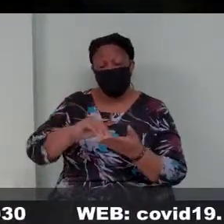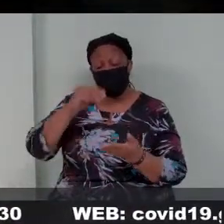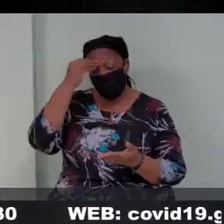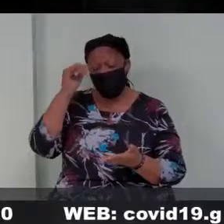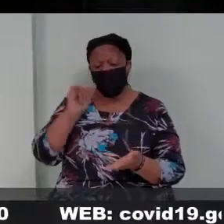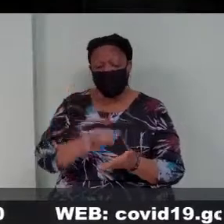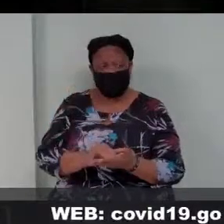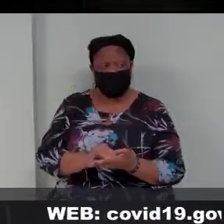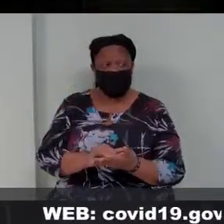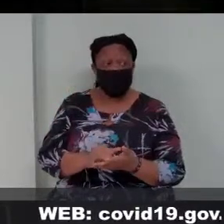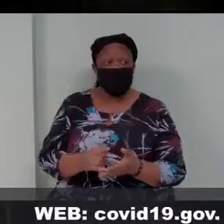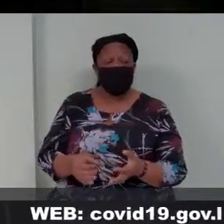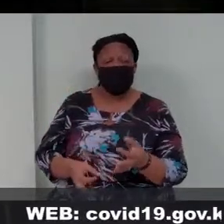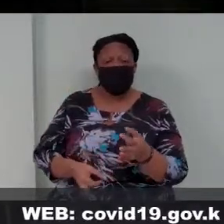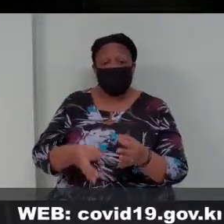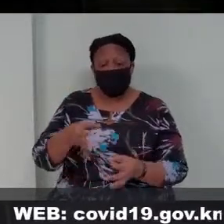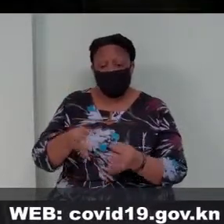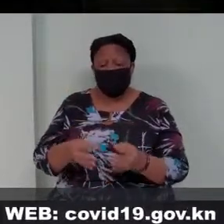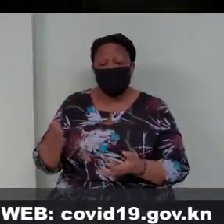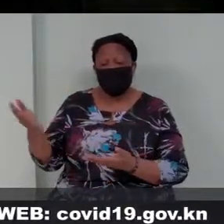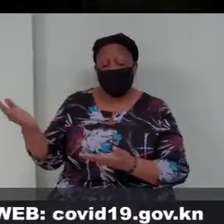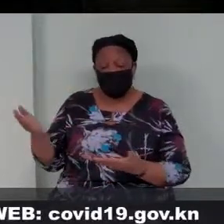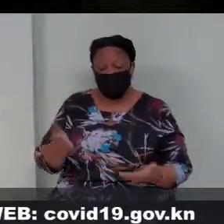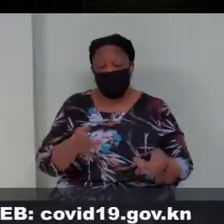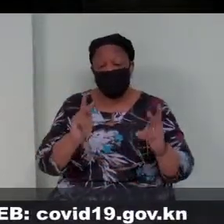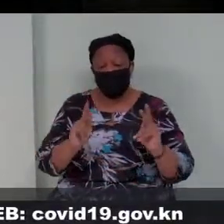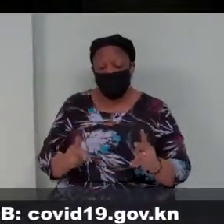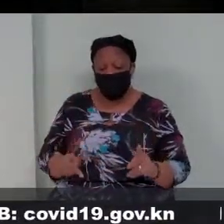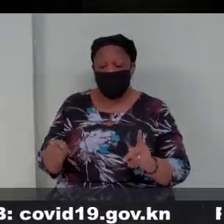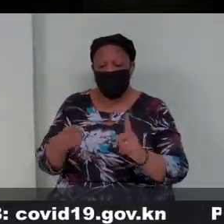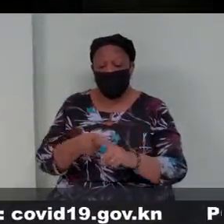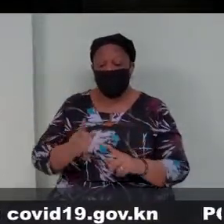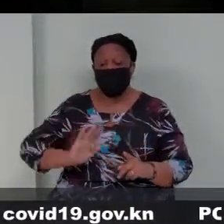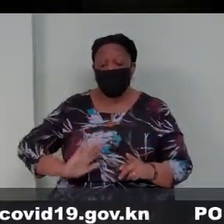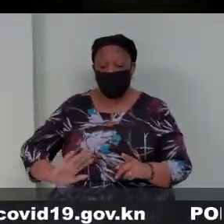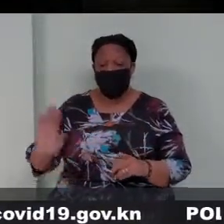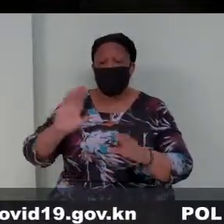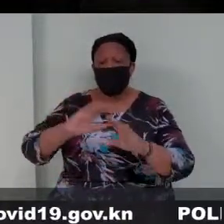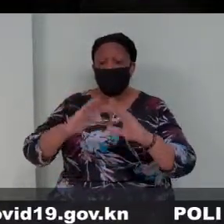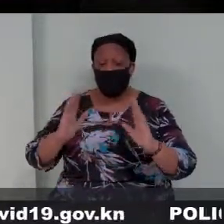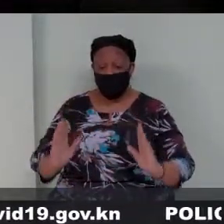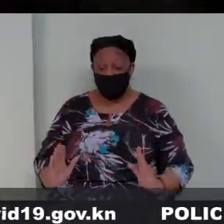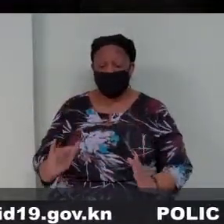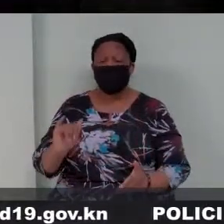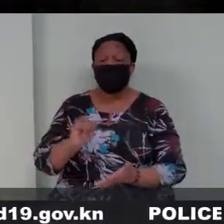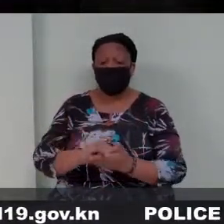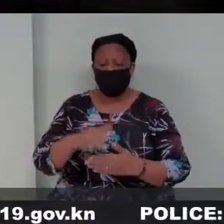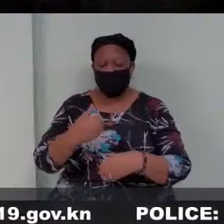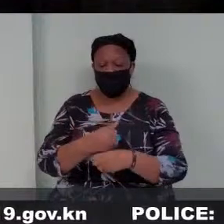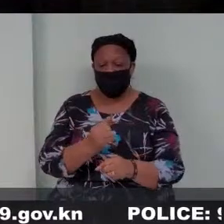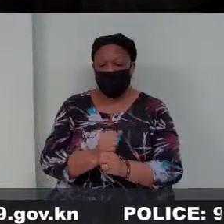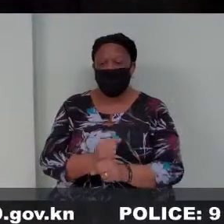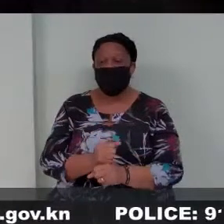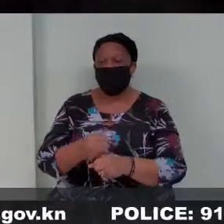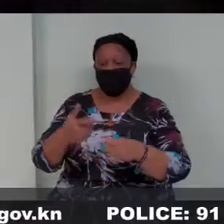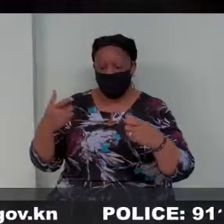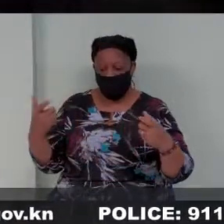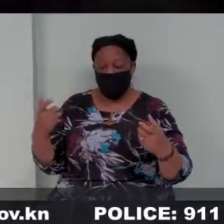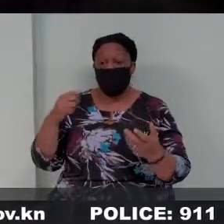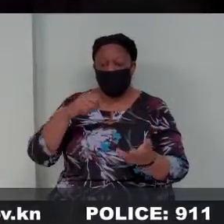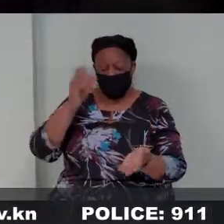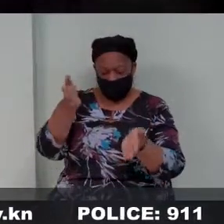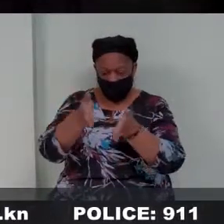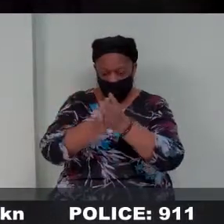house, but then it becomes public. That's interesting. Yeah. Dr. Hazel Laws